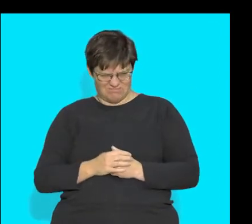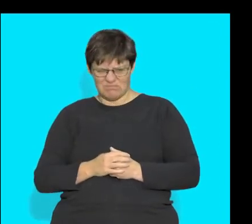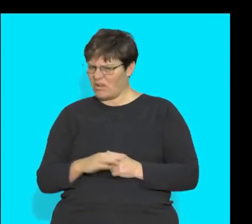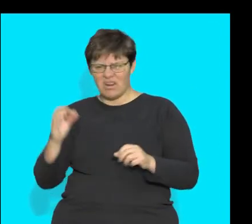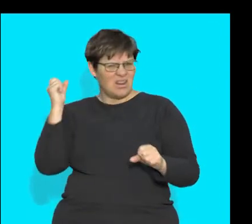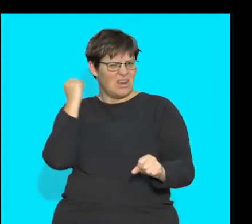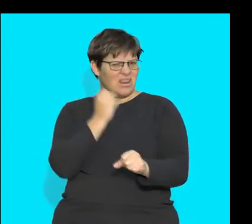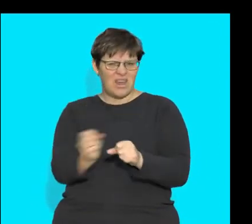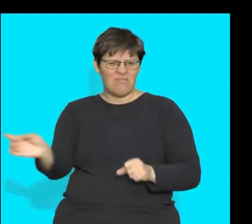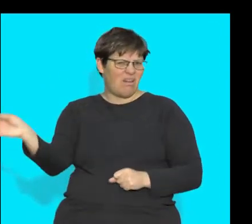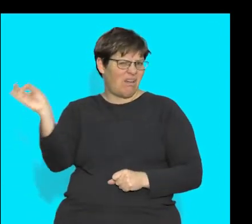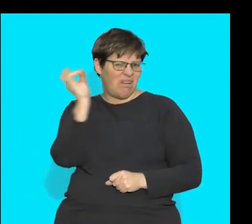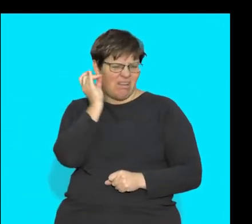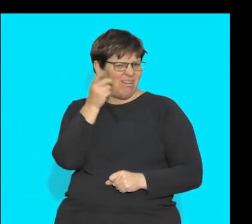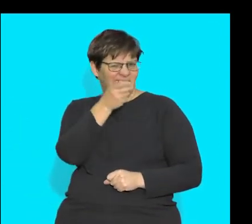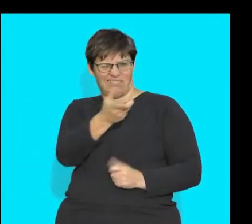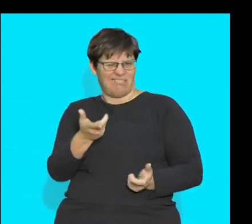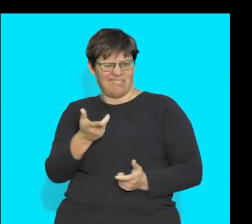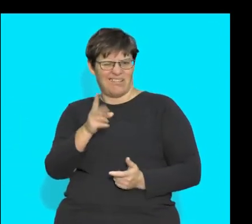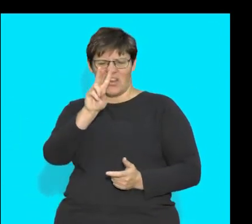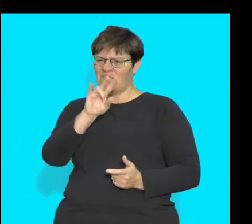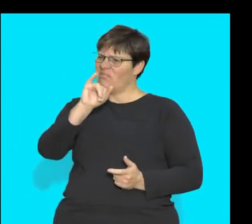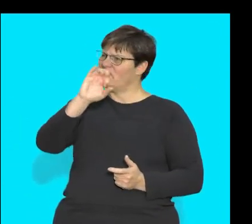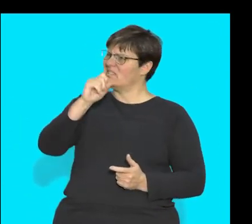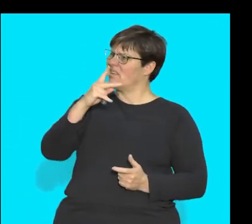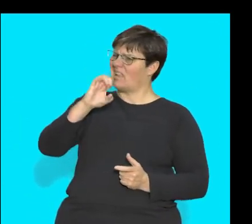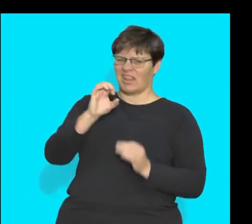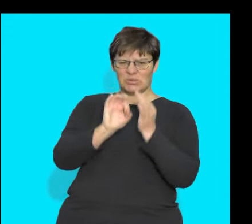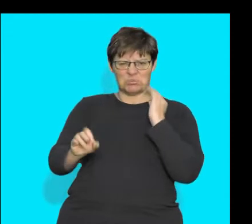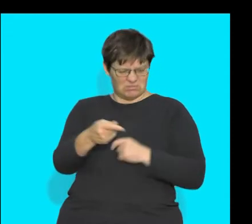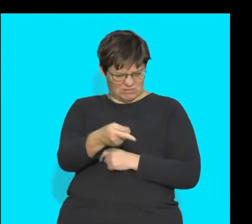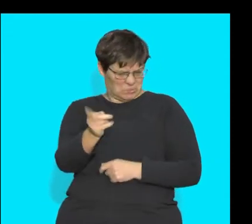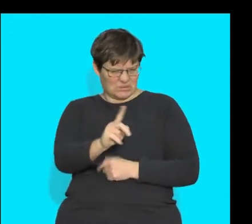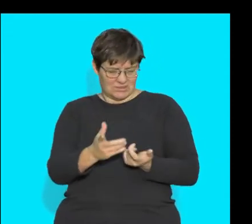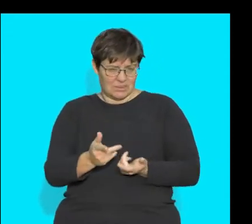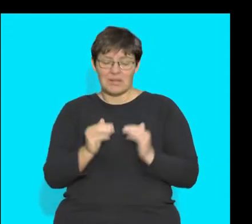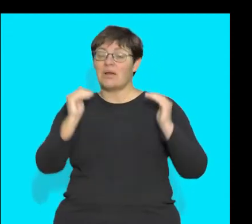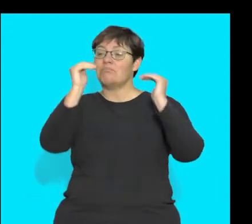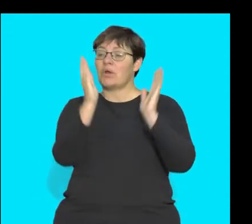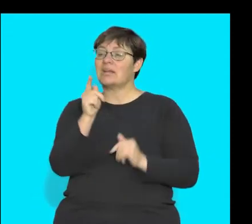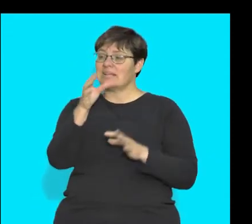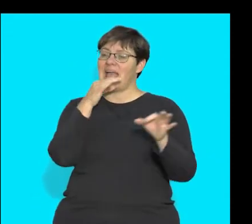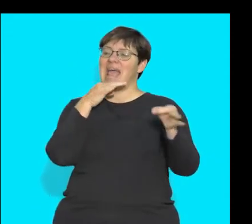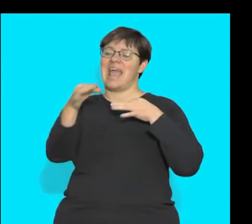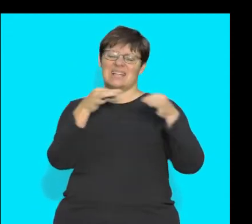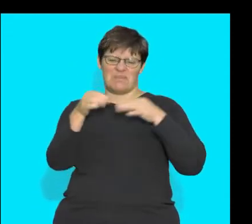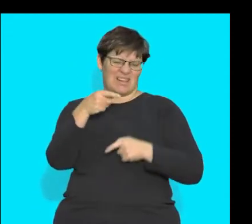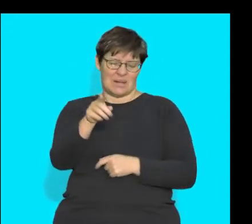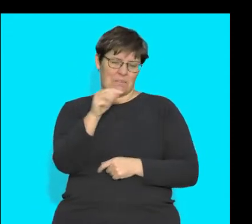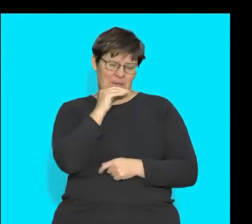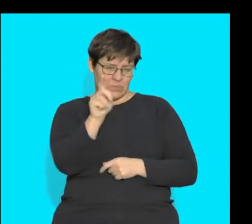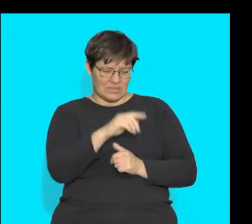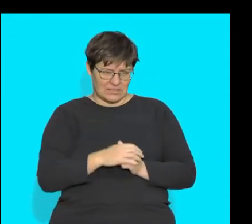you've never heard anything called whisking tubing before, but in brackets, they've explained what it